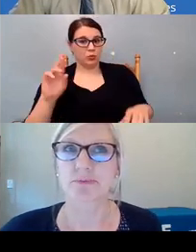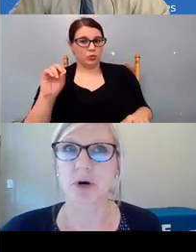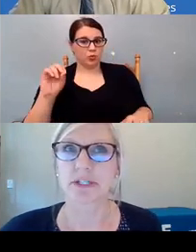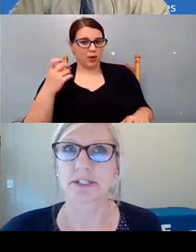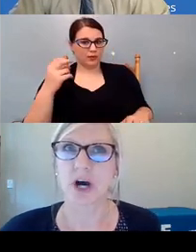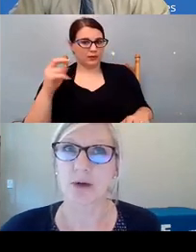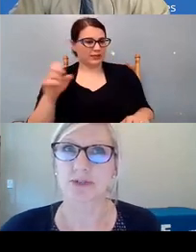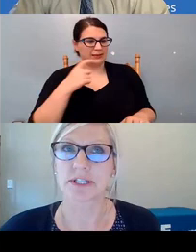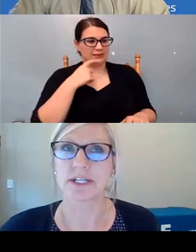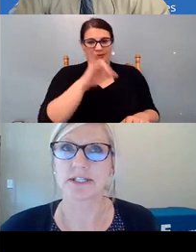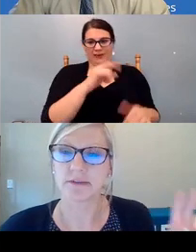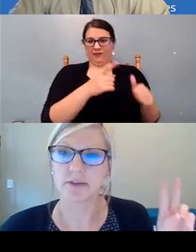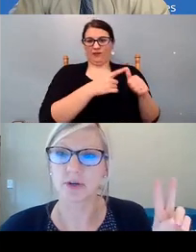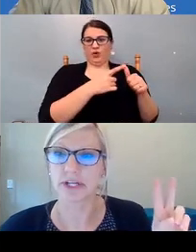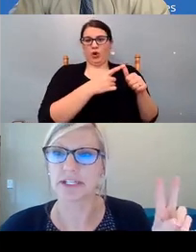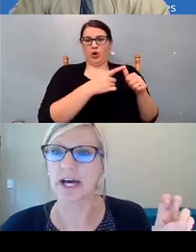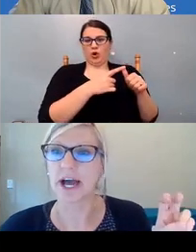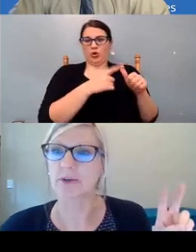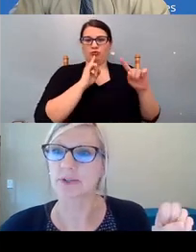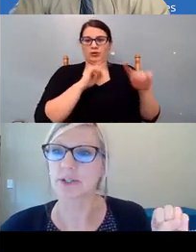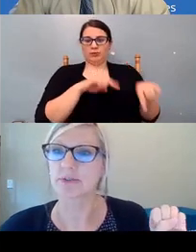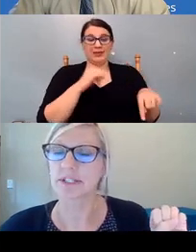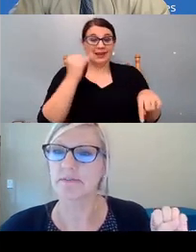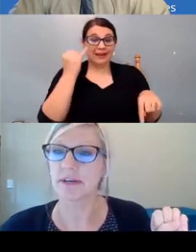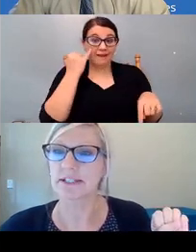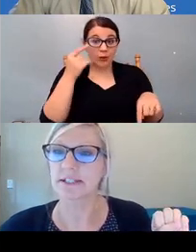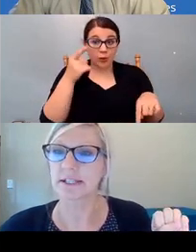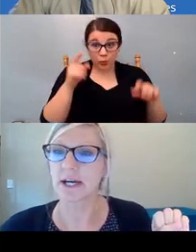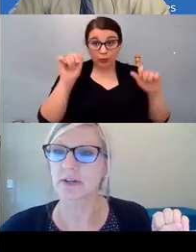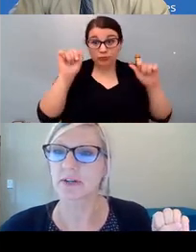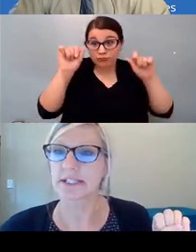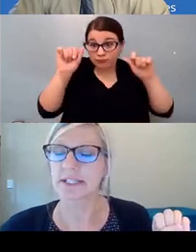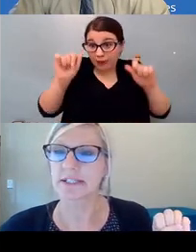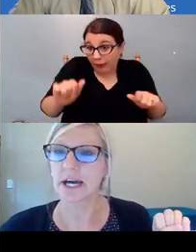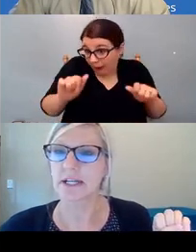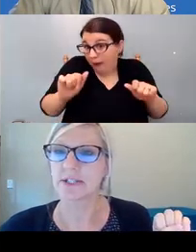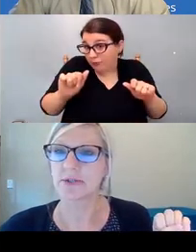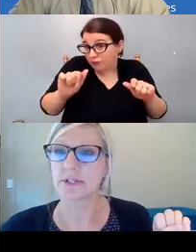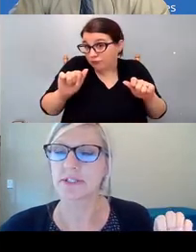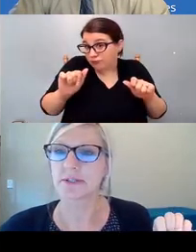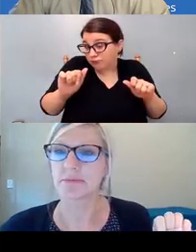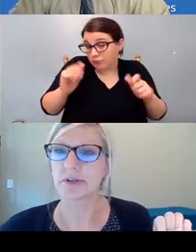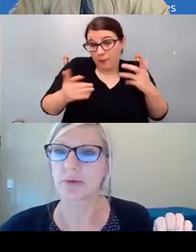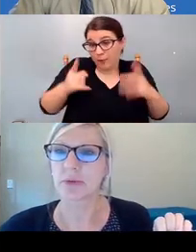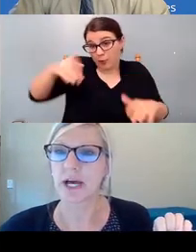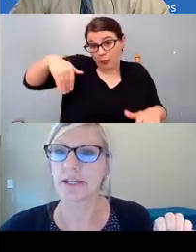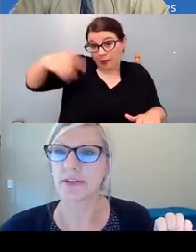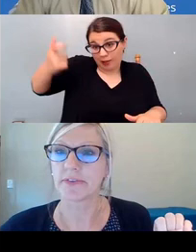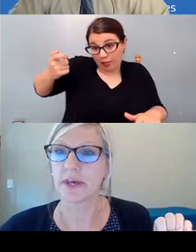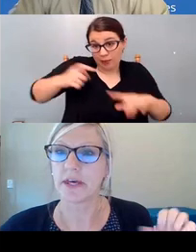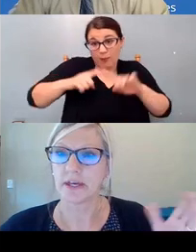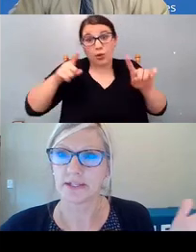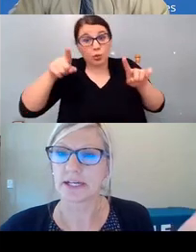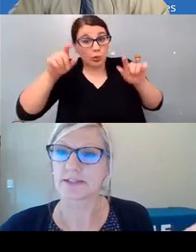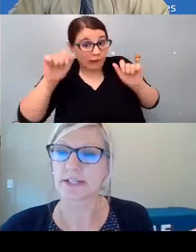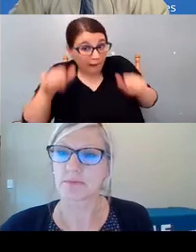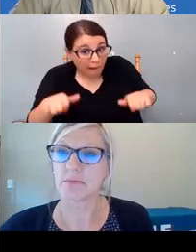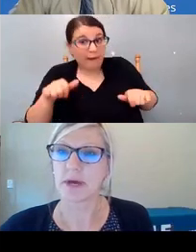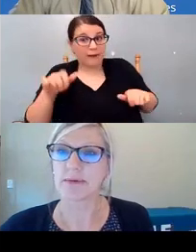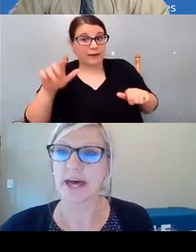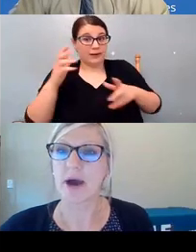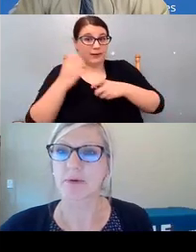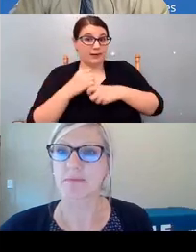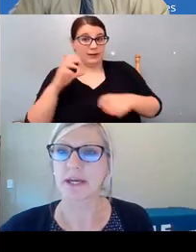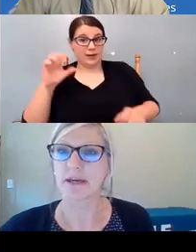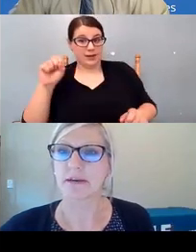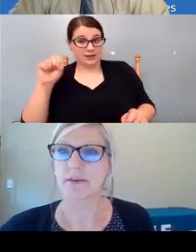first response option is if you're entitled to receive SSI or SSDI due to the disability or blindness. Sounds like